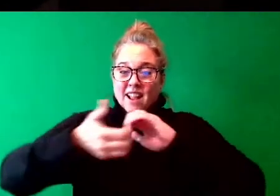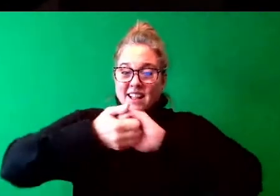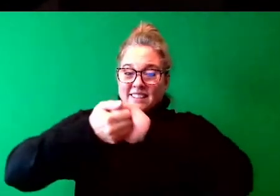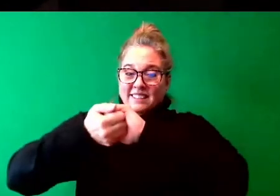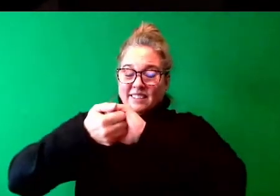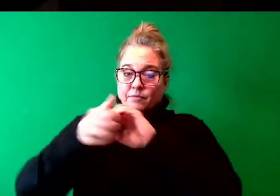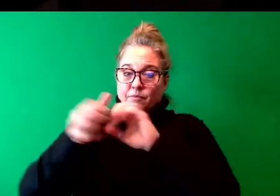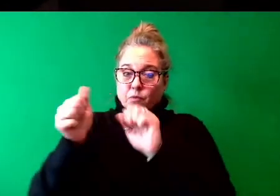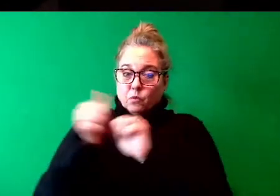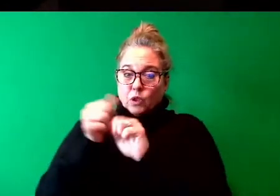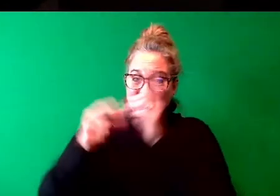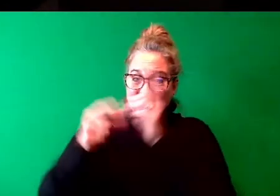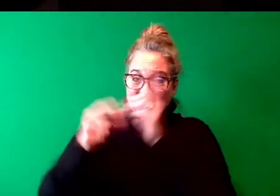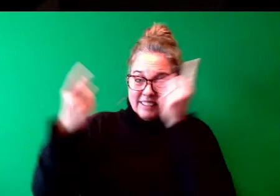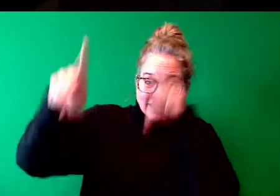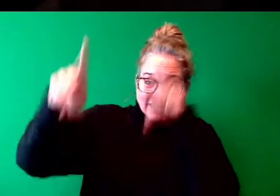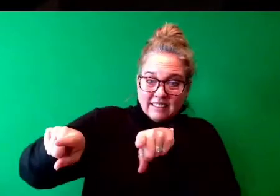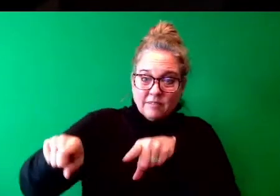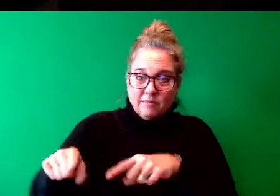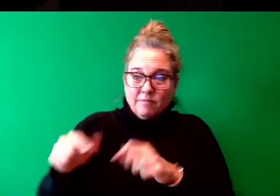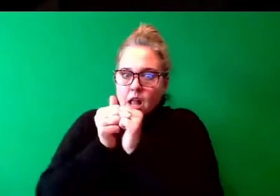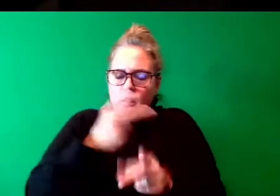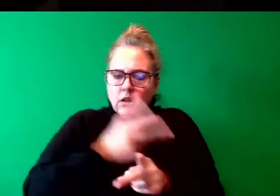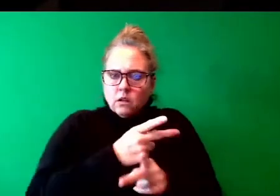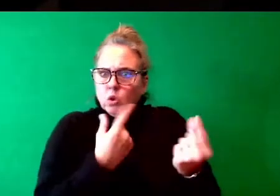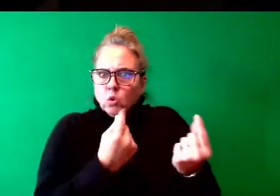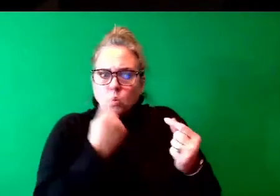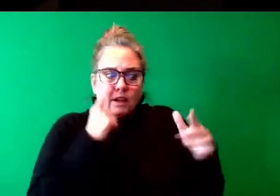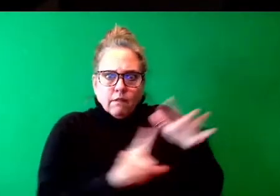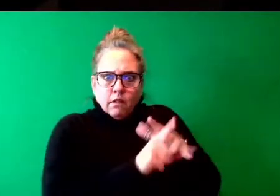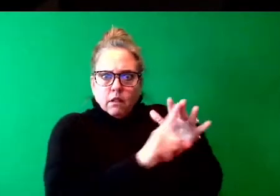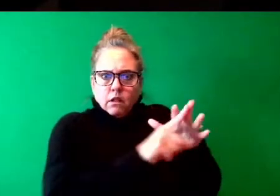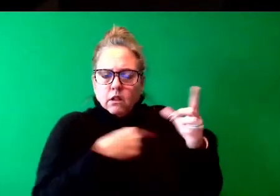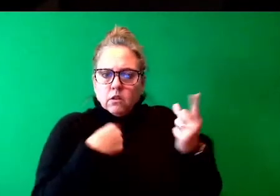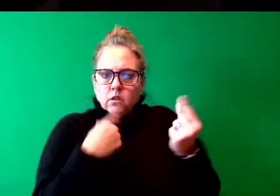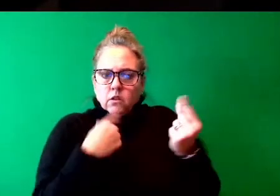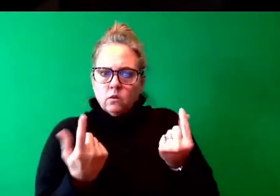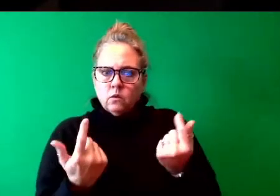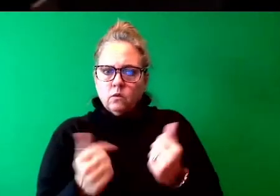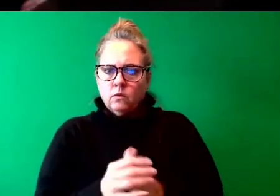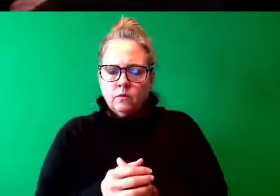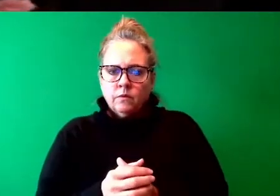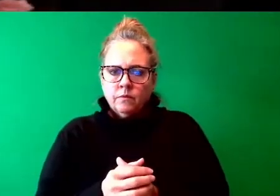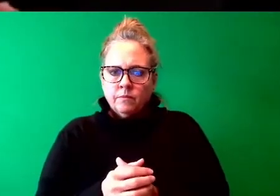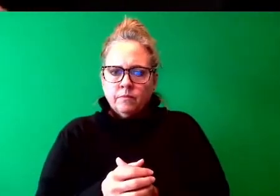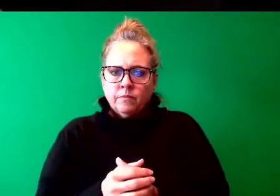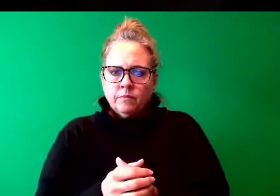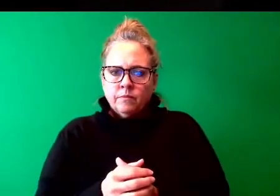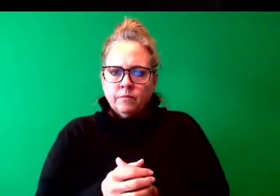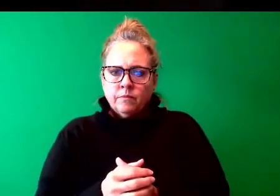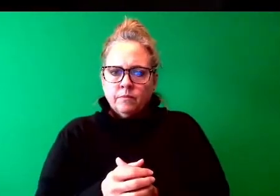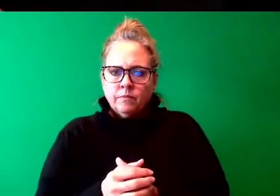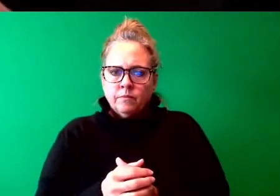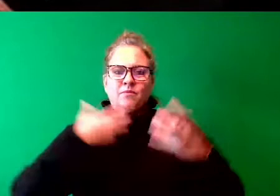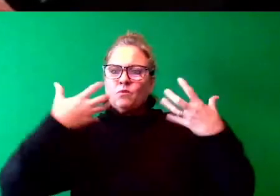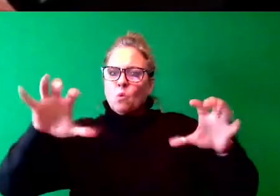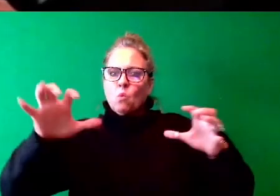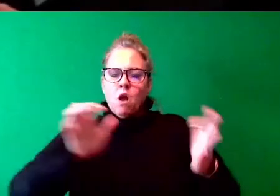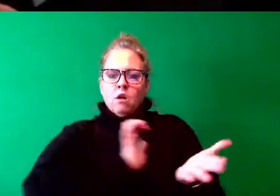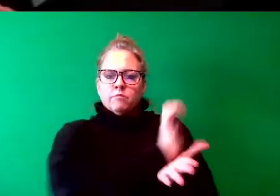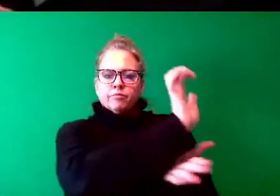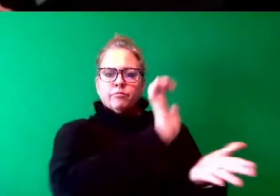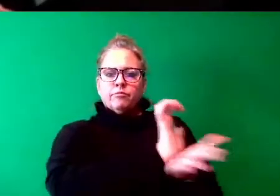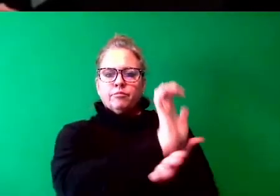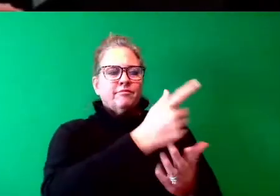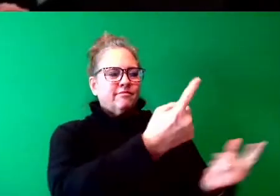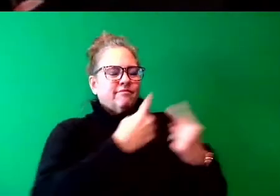ways to try to shore that up so that we can move away from that. More than